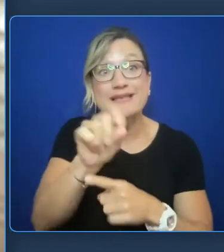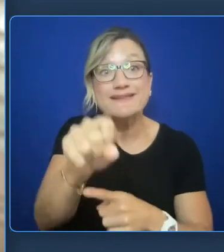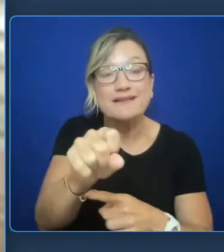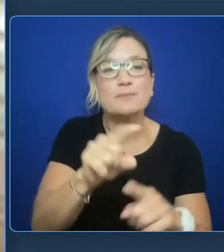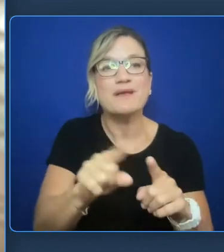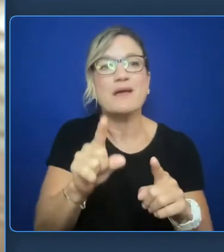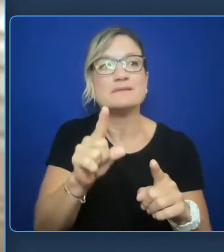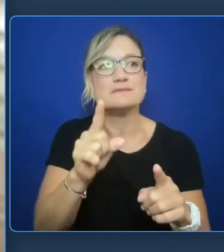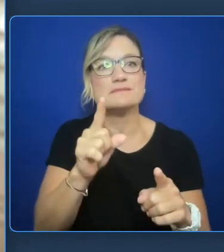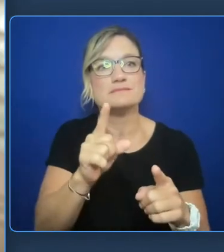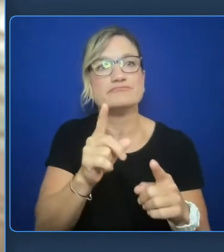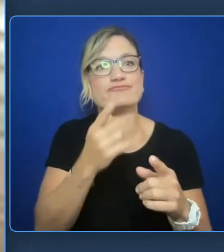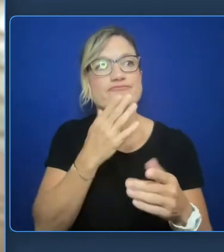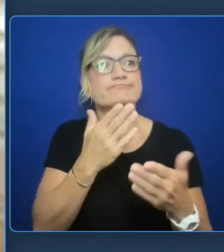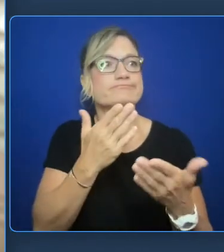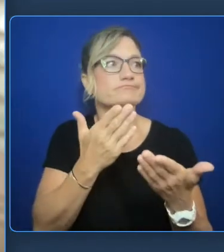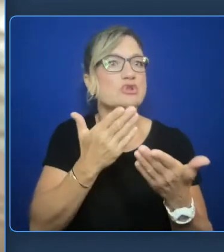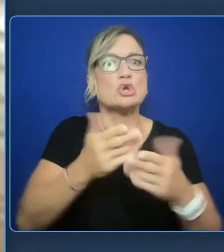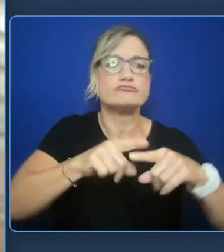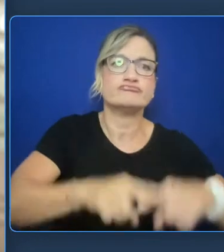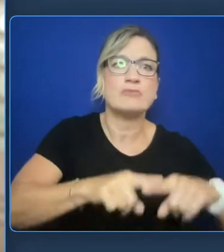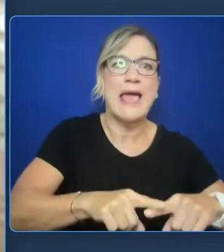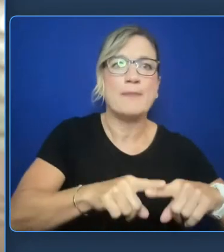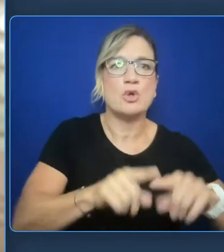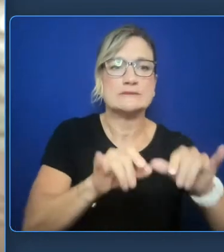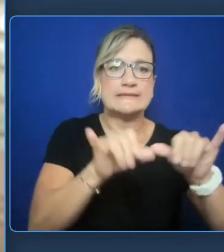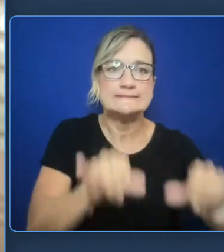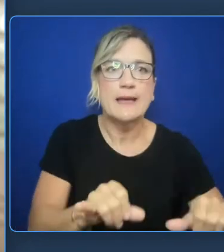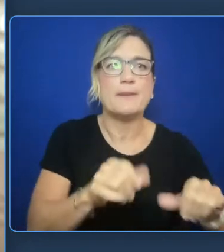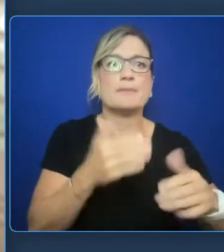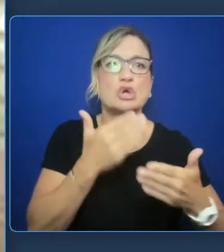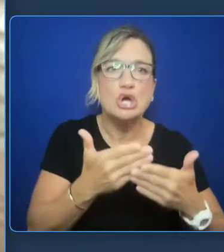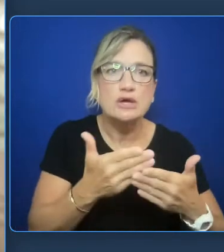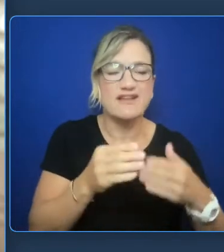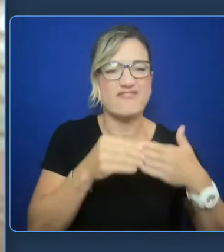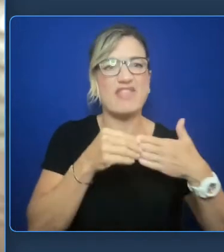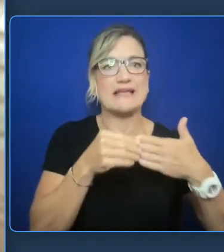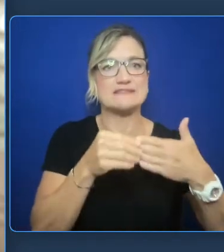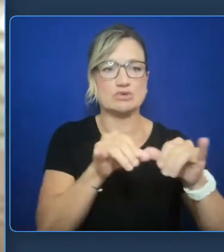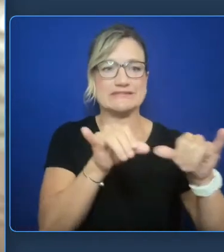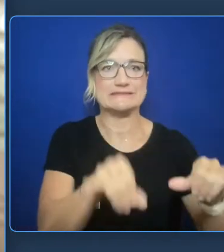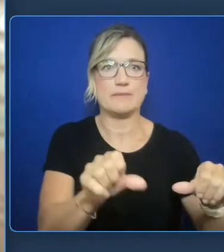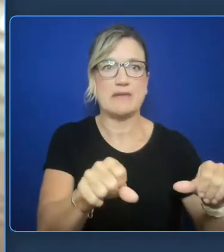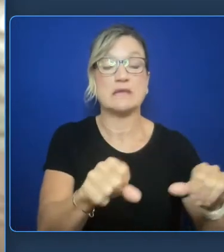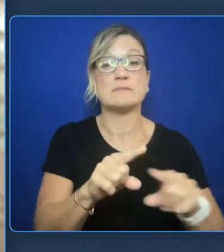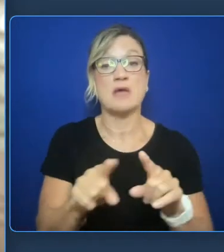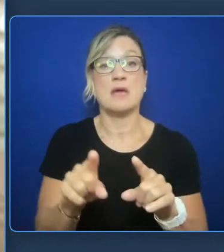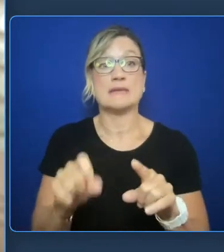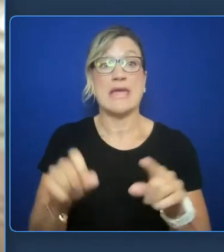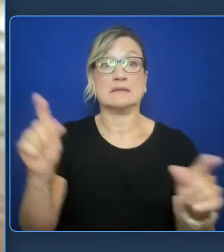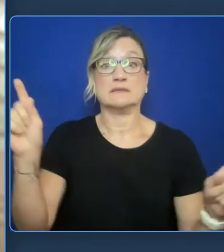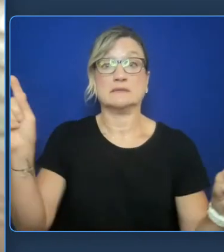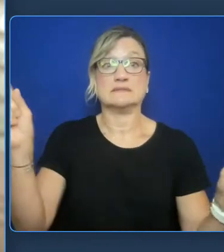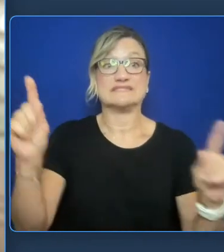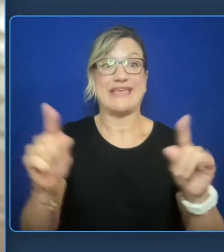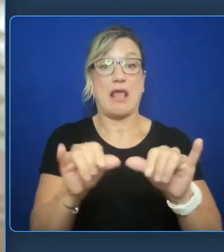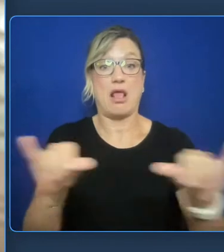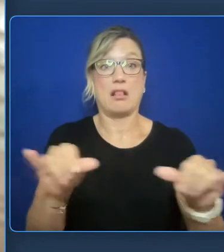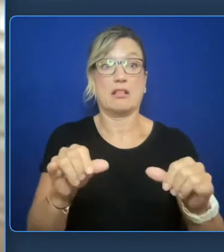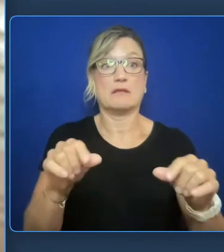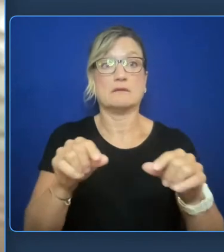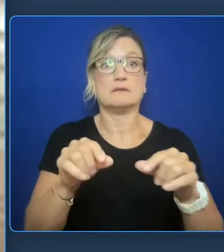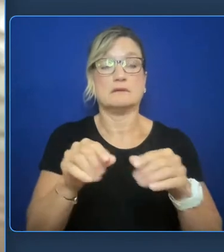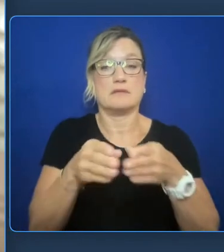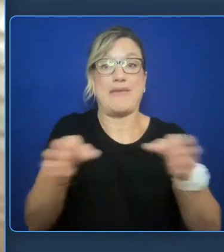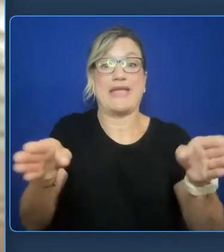it's a very, very reliable and a highly flexible system. So it can scale the bandwidth up and